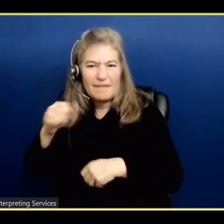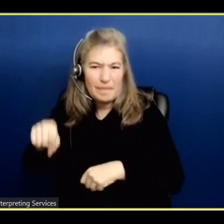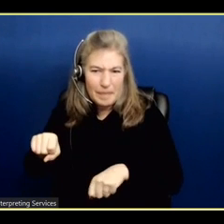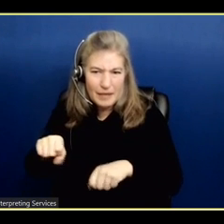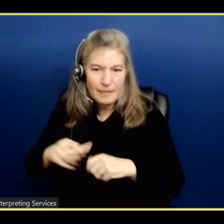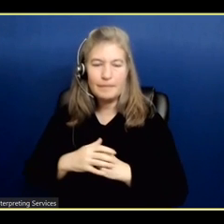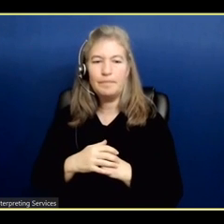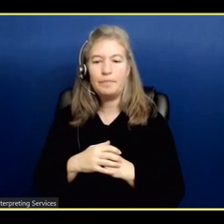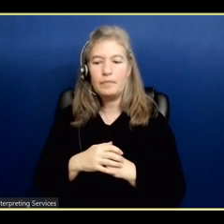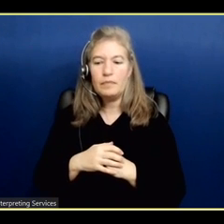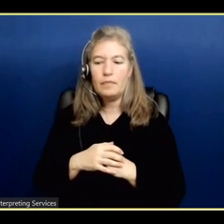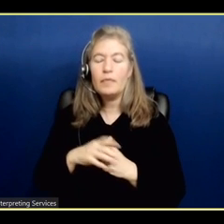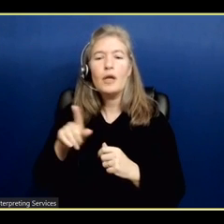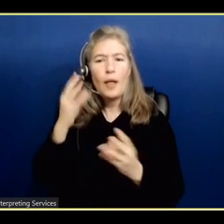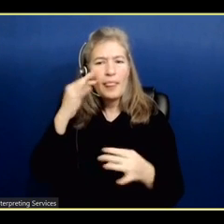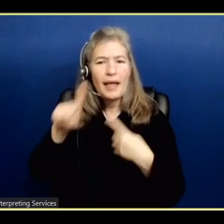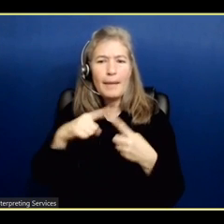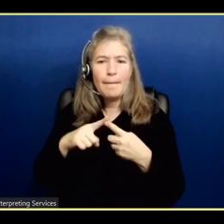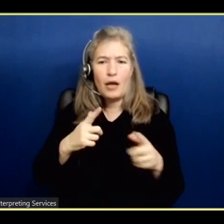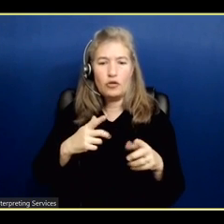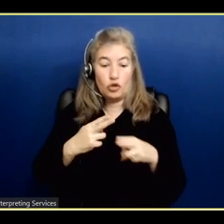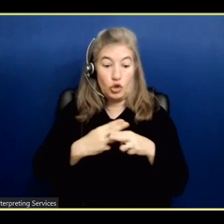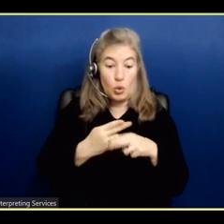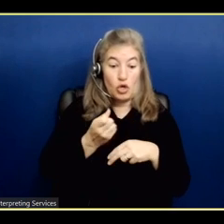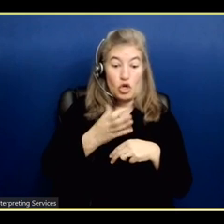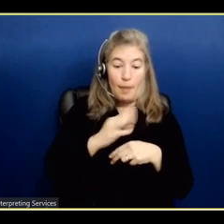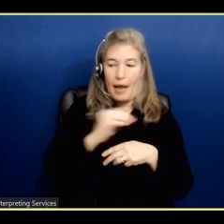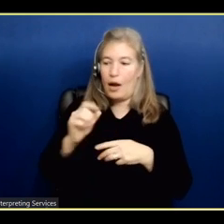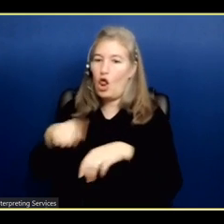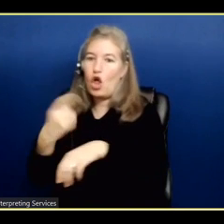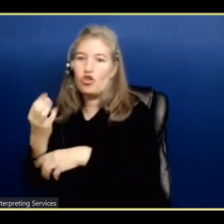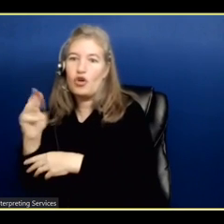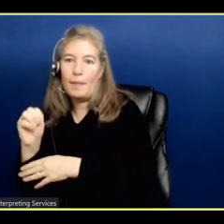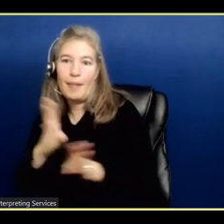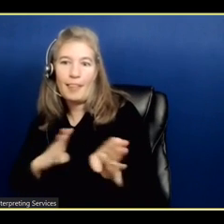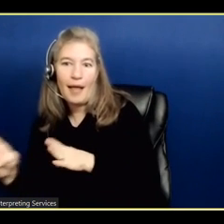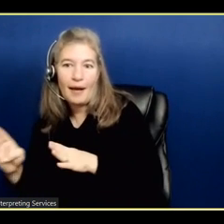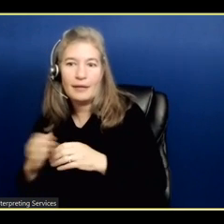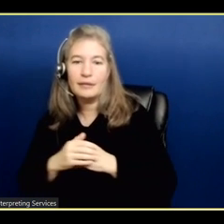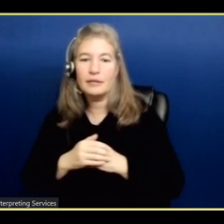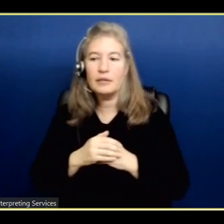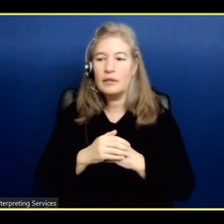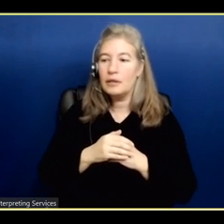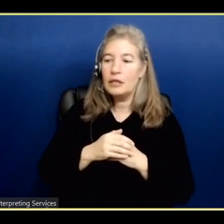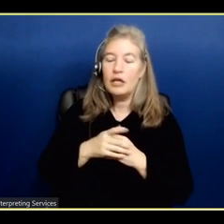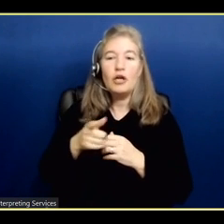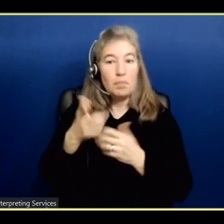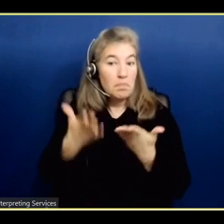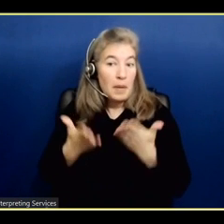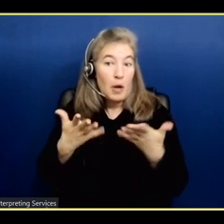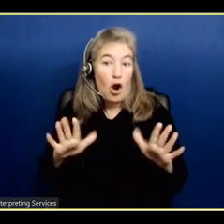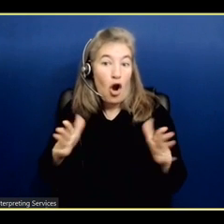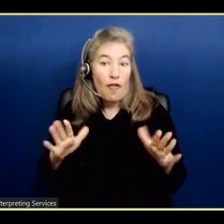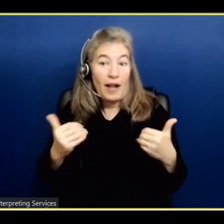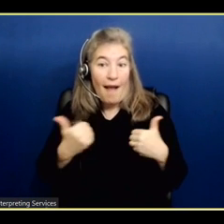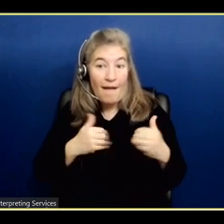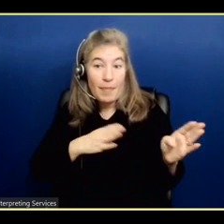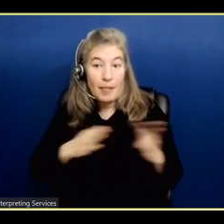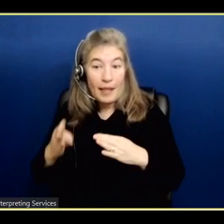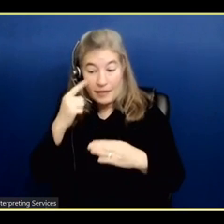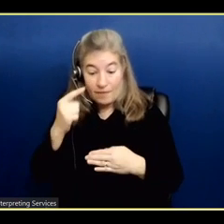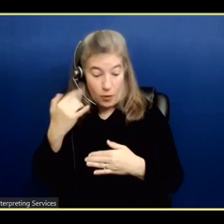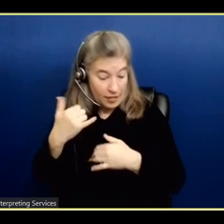what can you do immediately? How do things look for the grants you've already made in 2020 or may make in your next